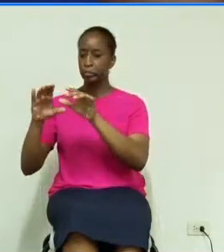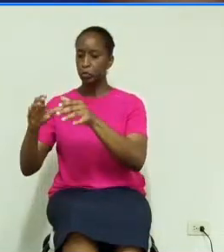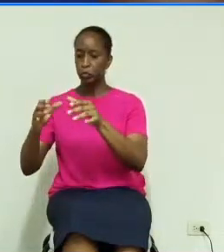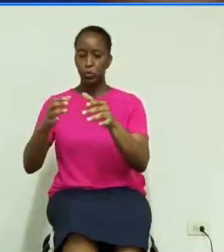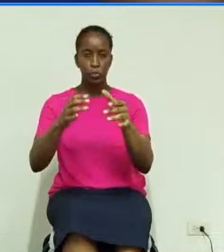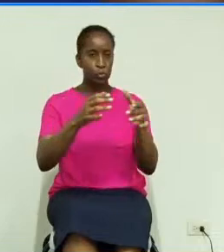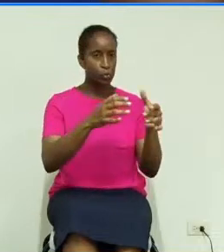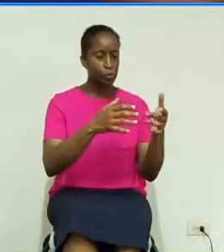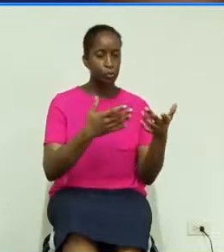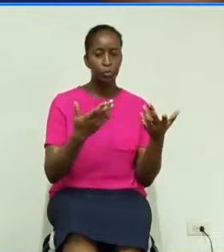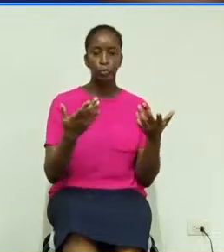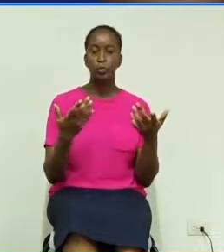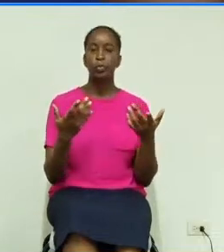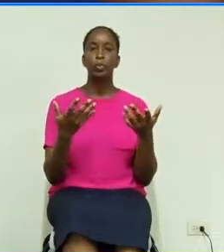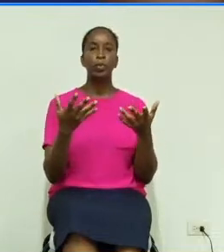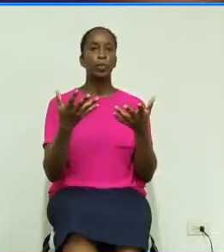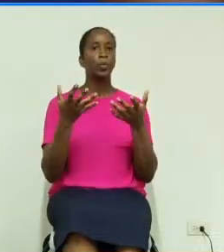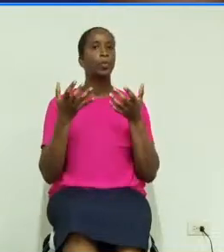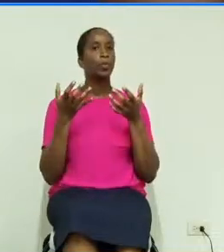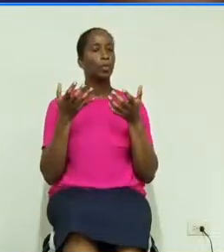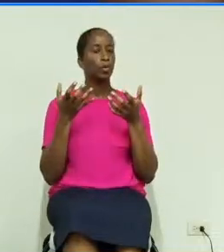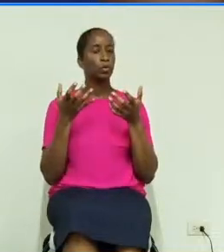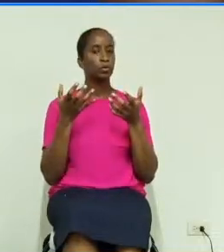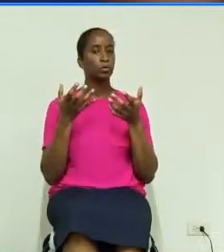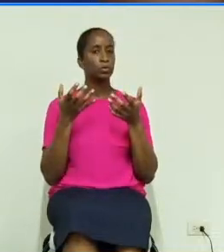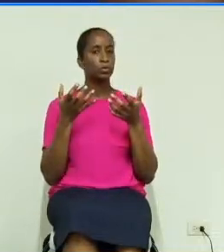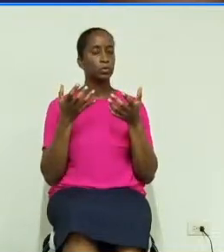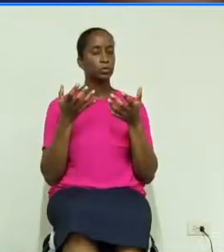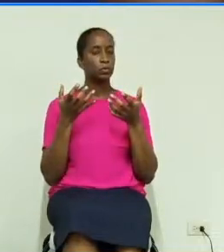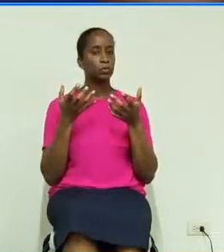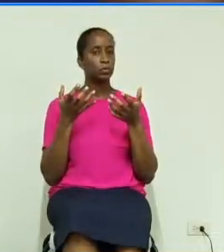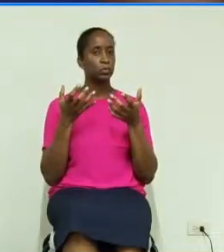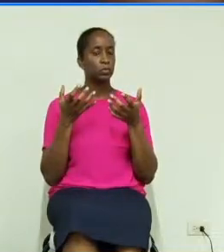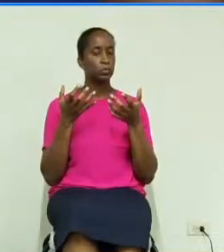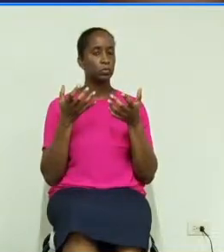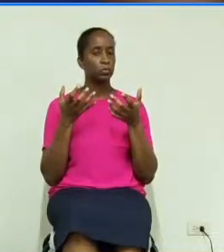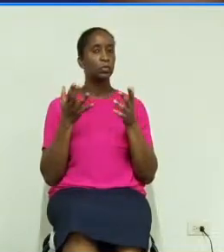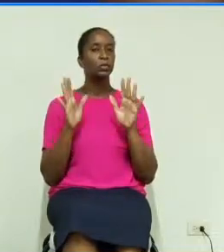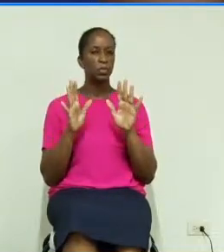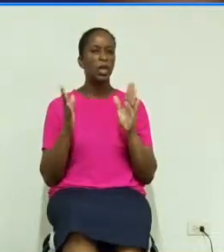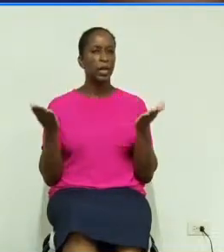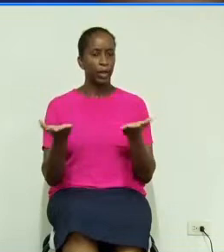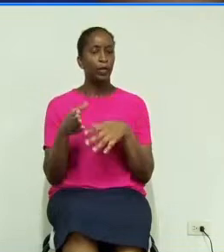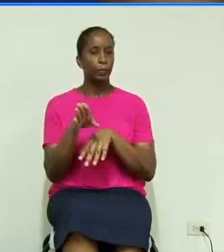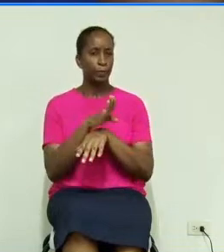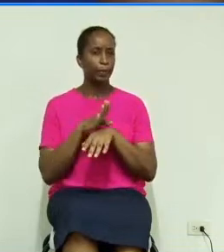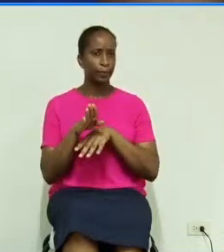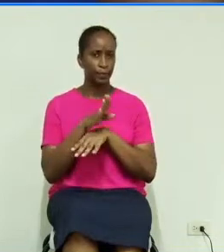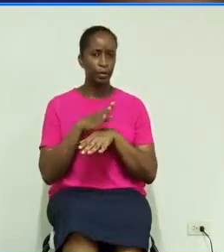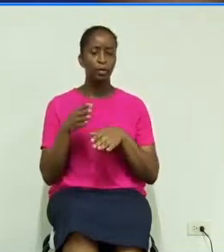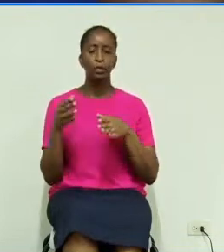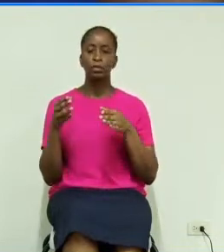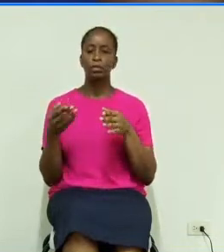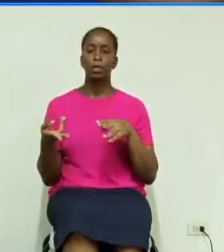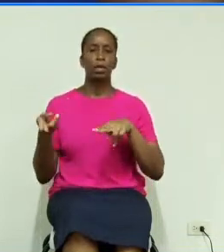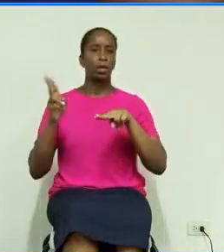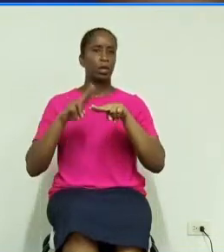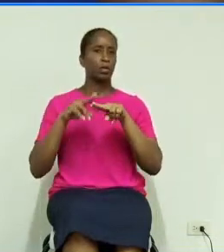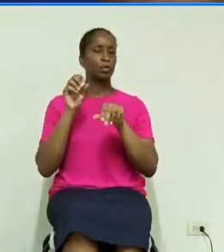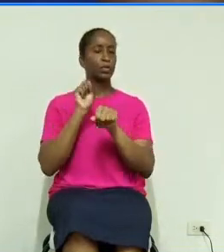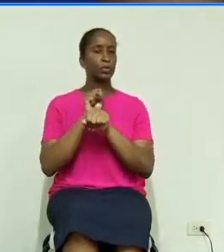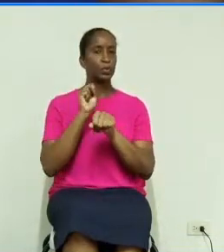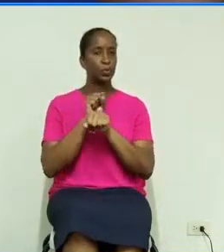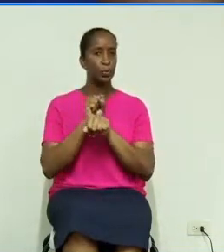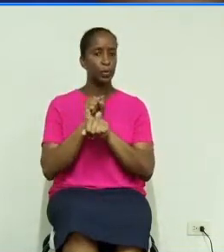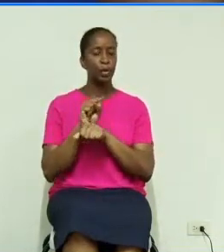are embarking on broadening our work in the blue and green economies. The opportunity to have persons